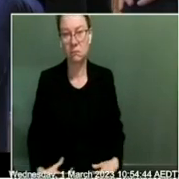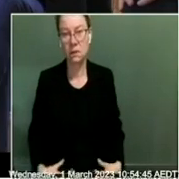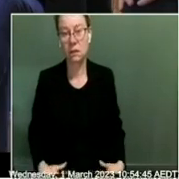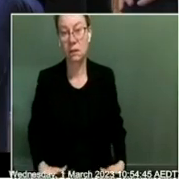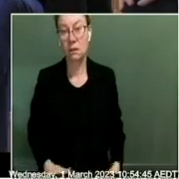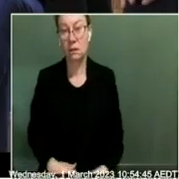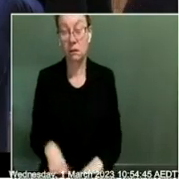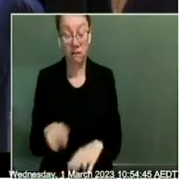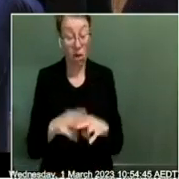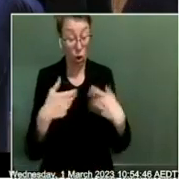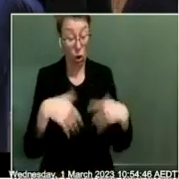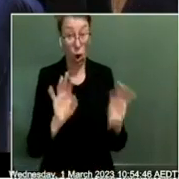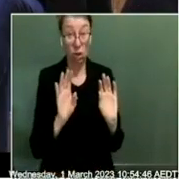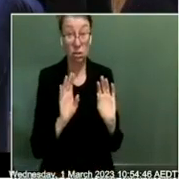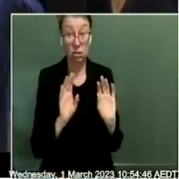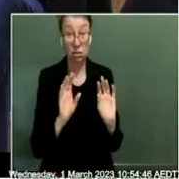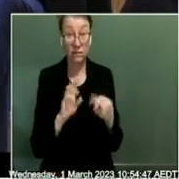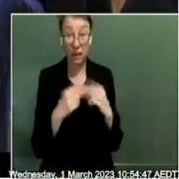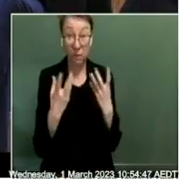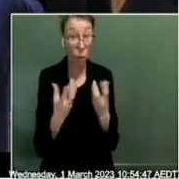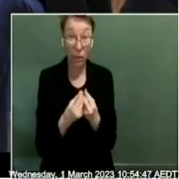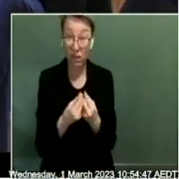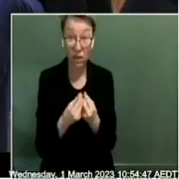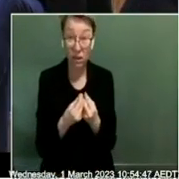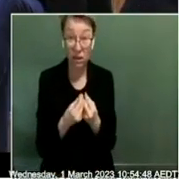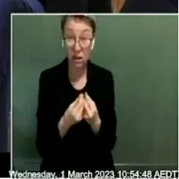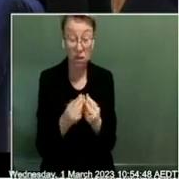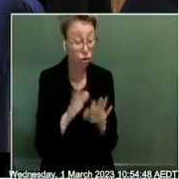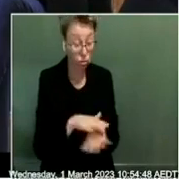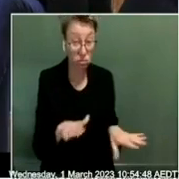and kids. Then no kids. They've, senior and president. So